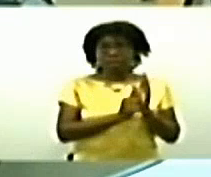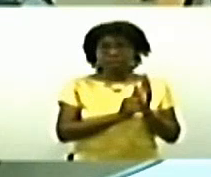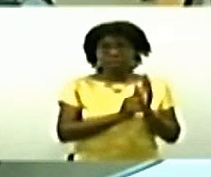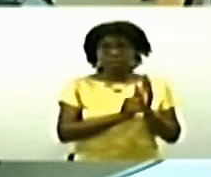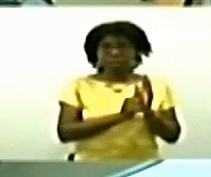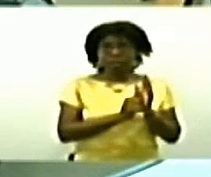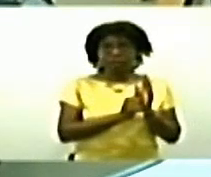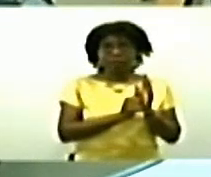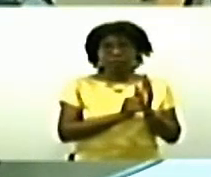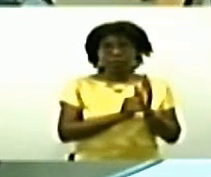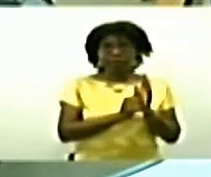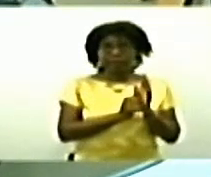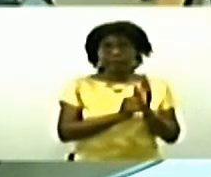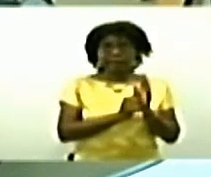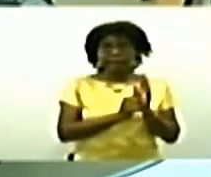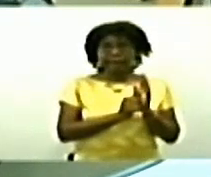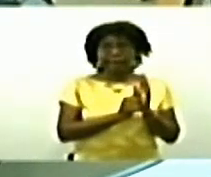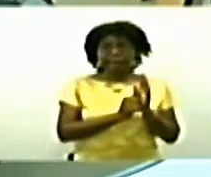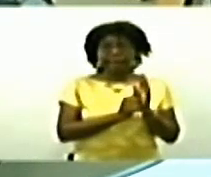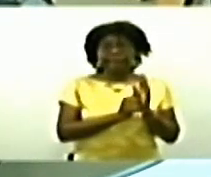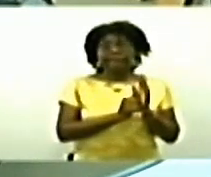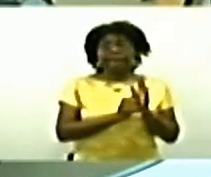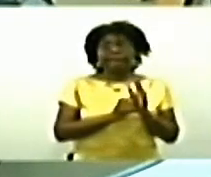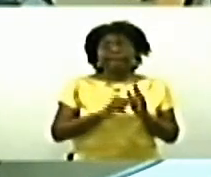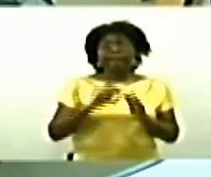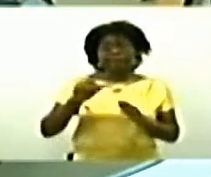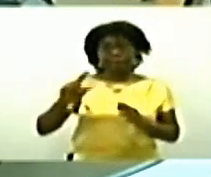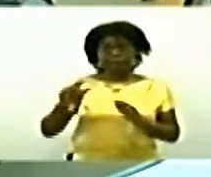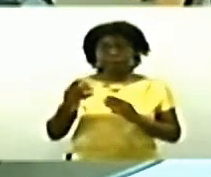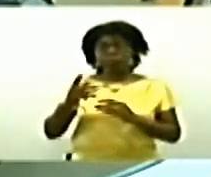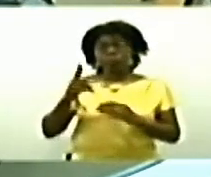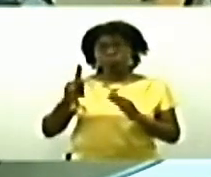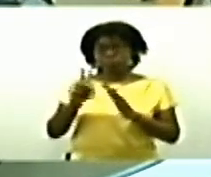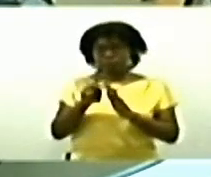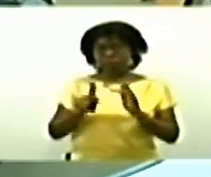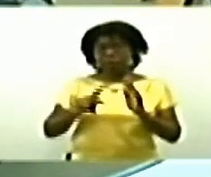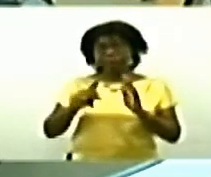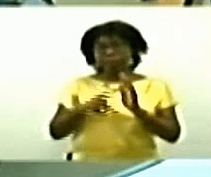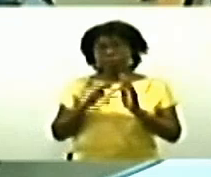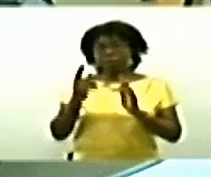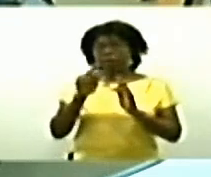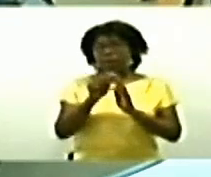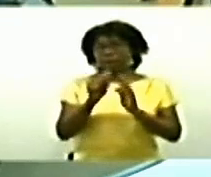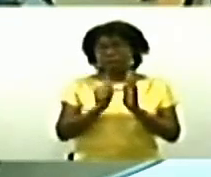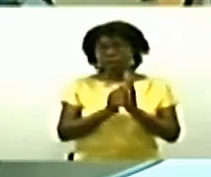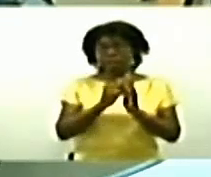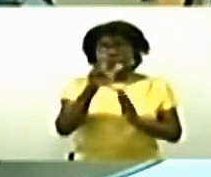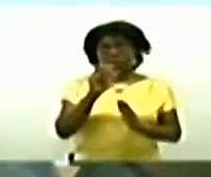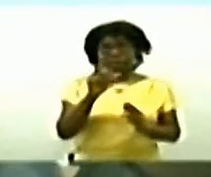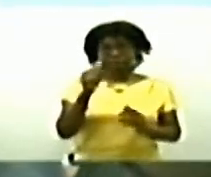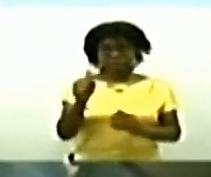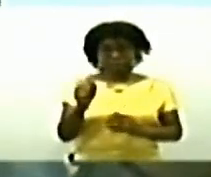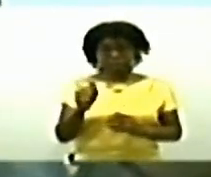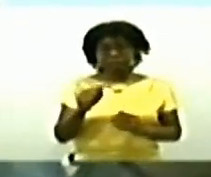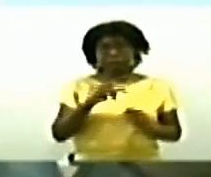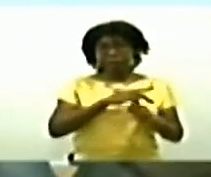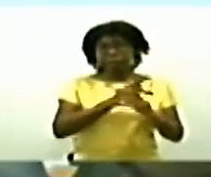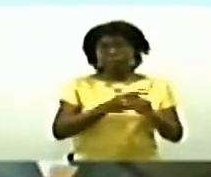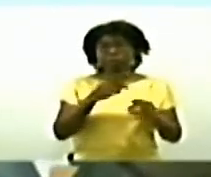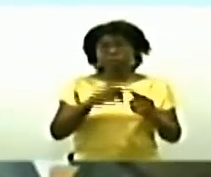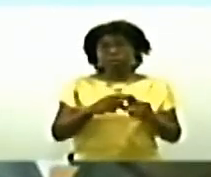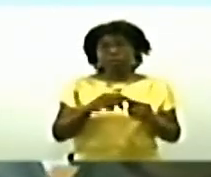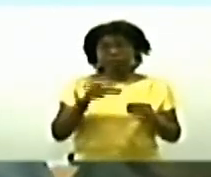amendment, that's it. Yeah, Principal Act. 30A, power to